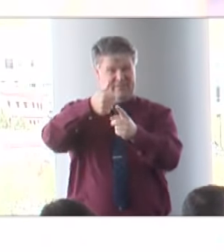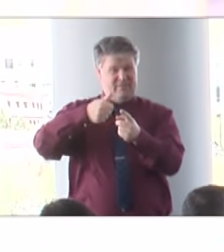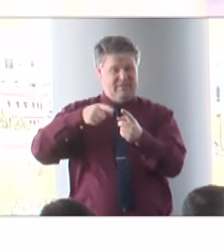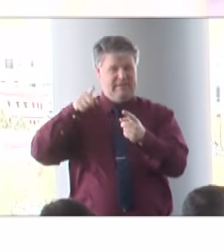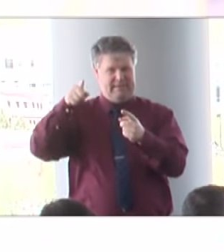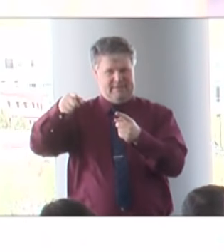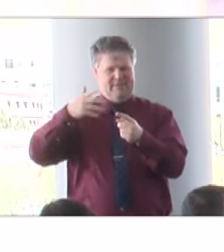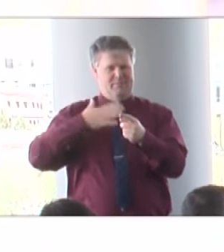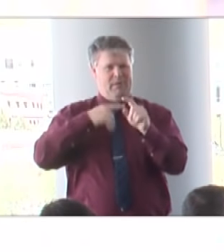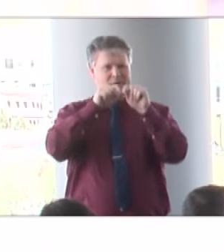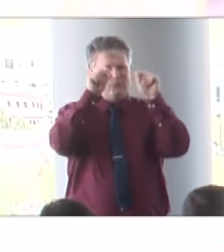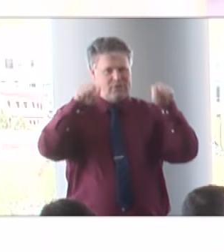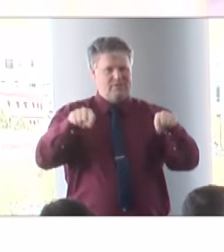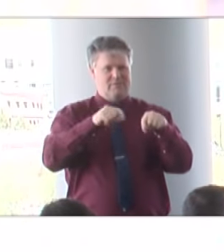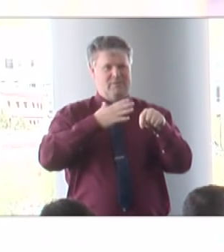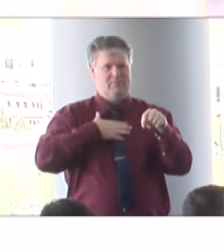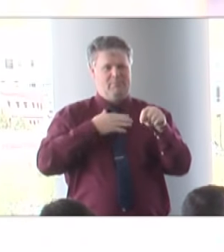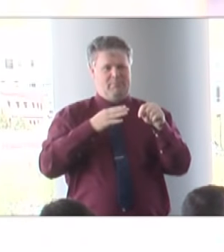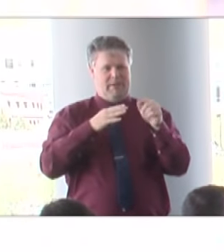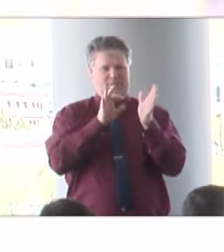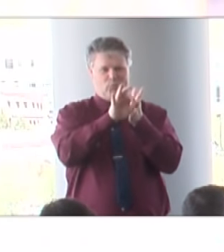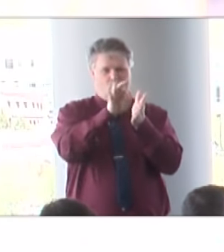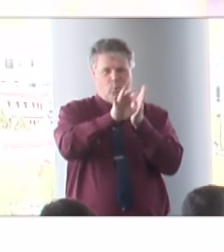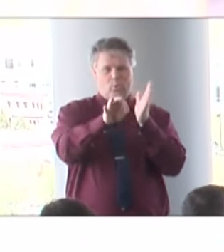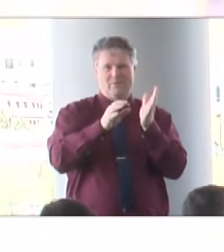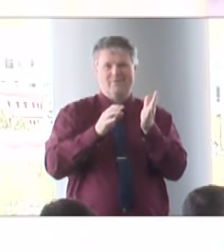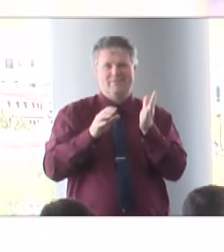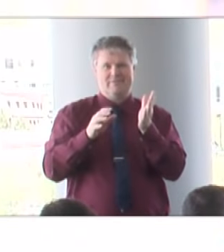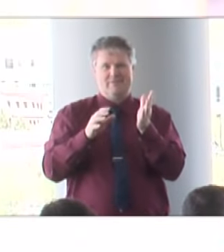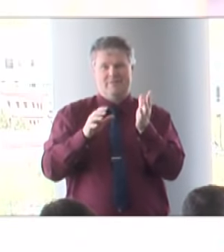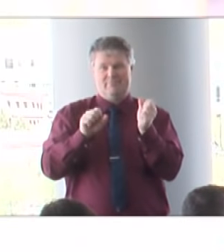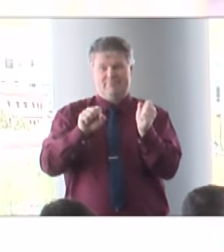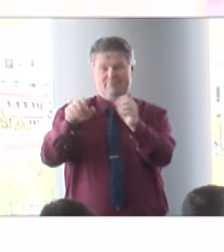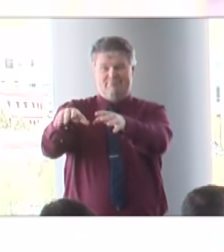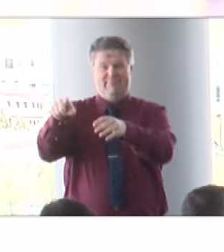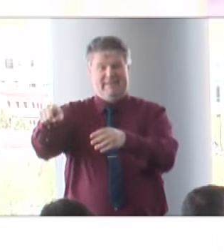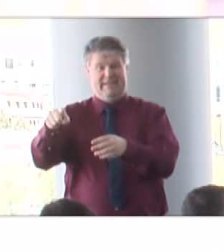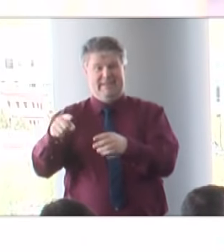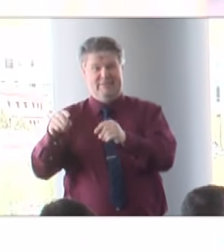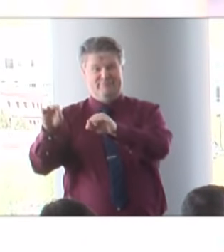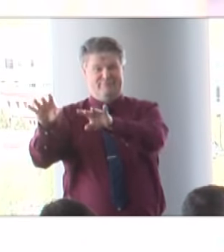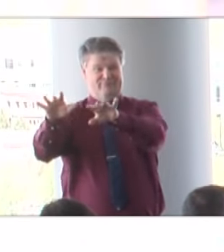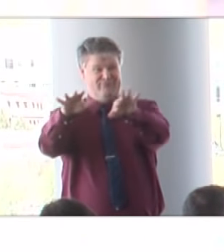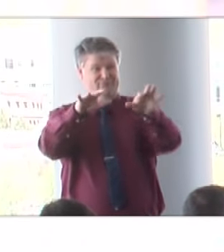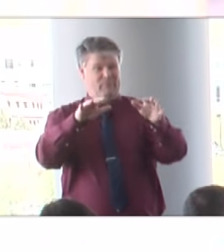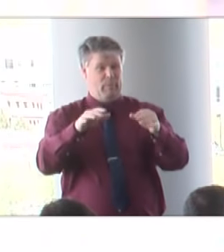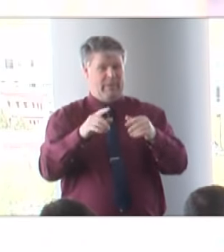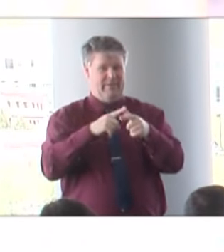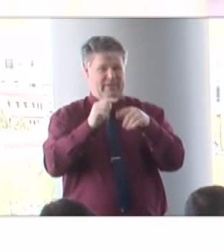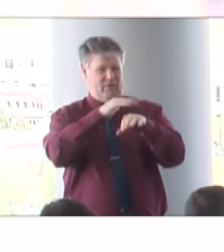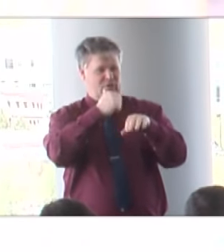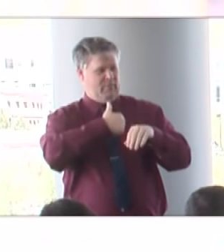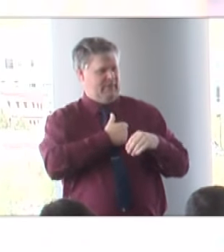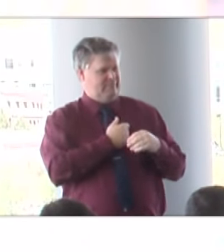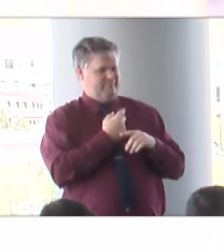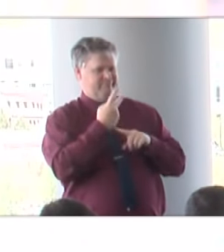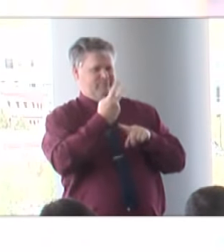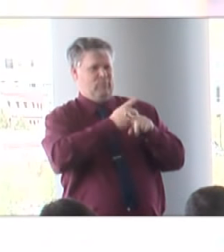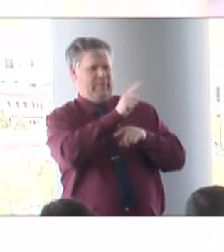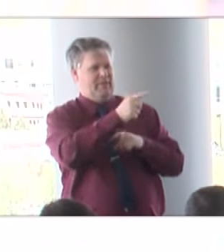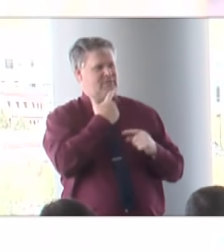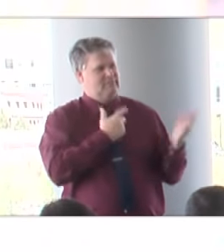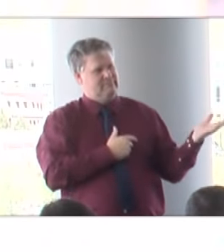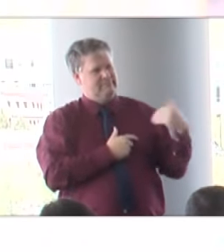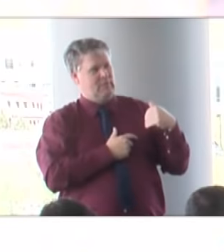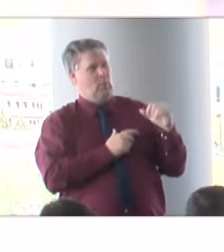had access to my transcripts and my board scores. And he called me into his office, and he said, a couple of months later, and he